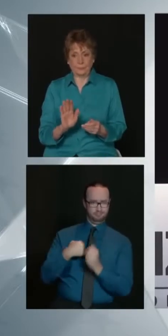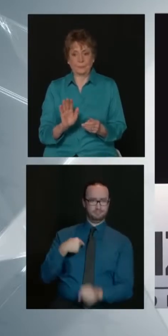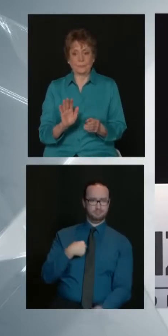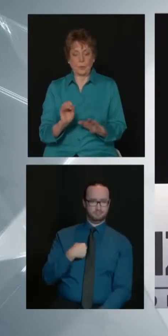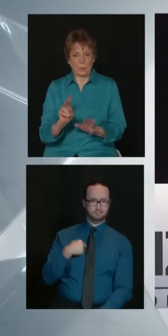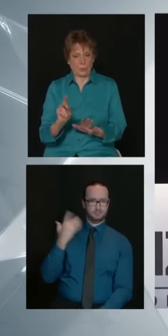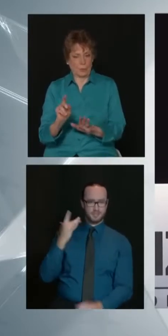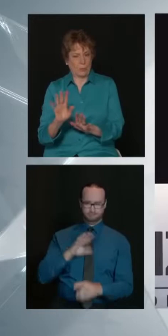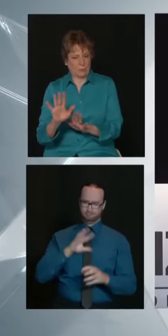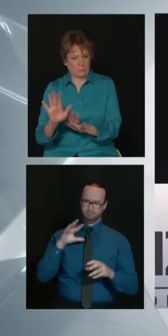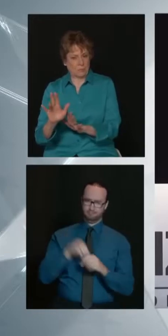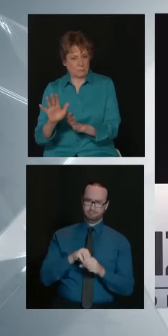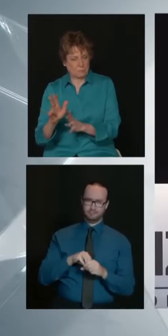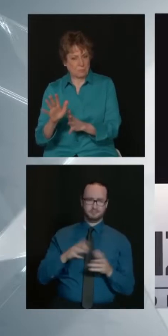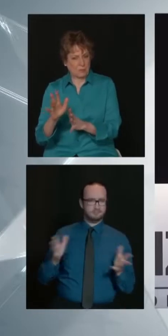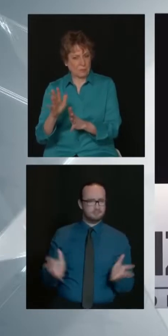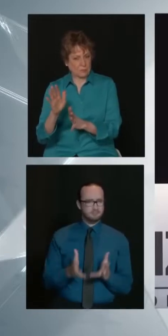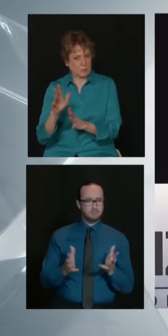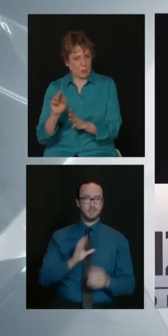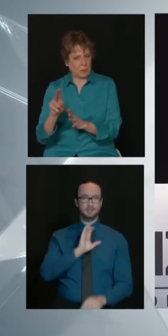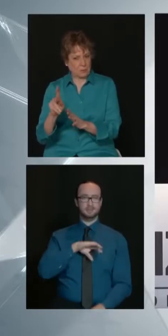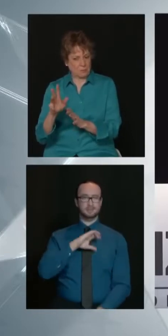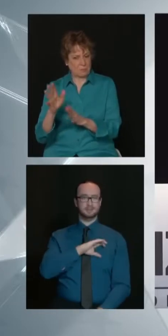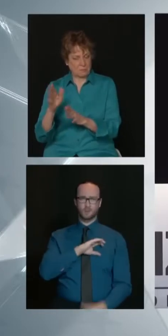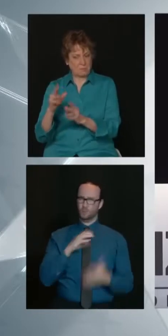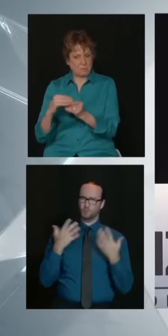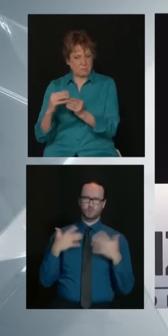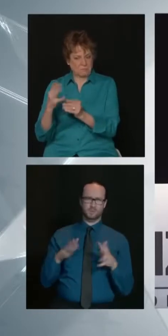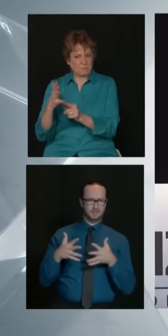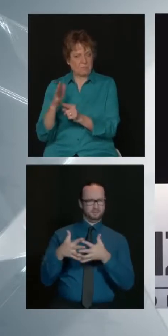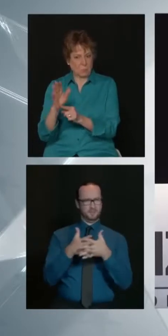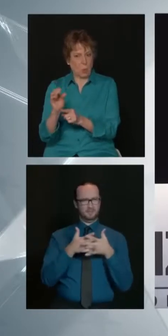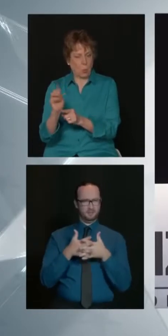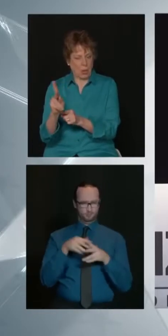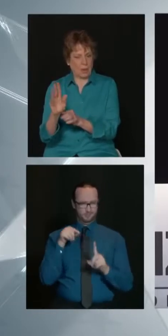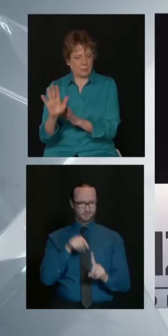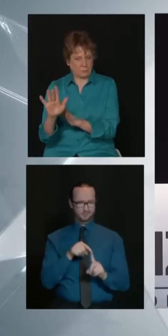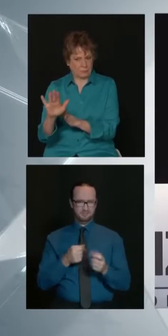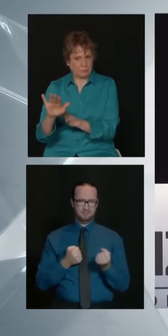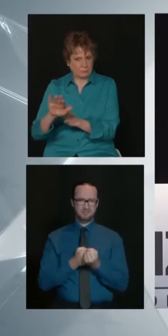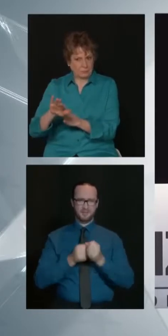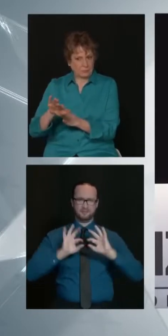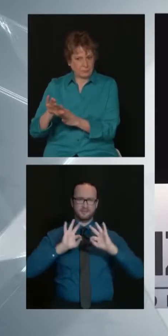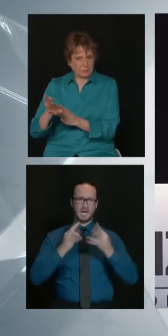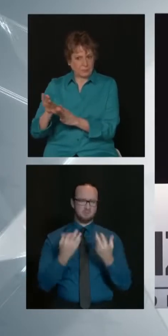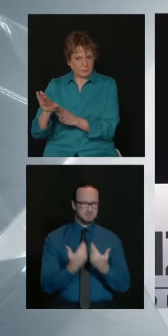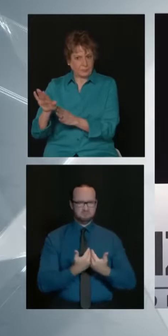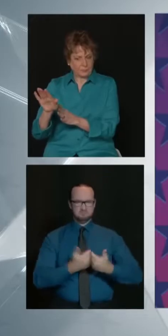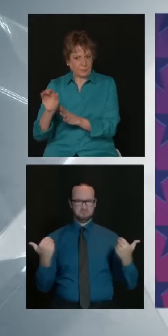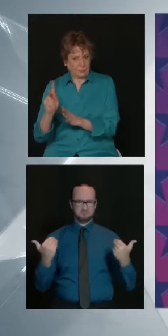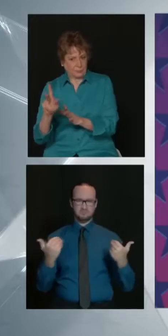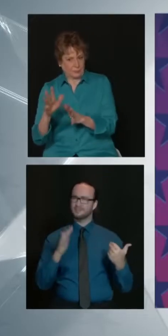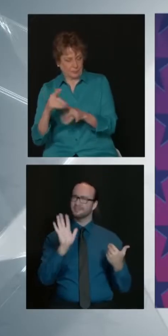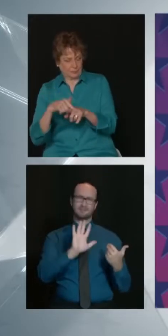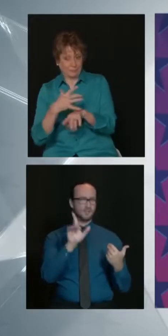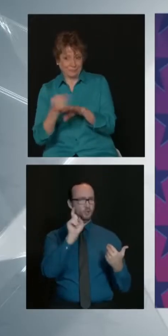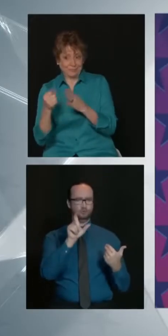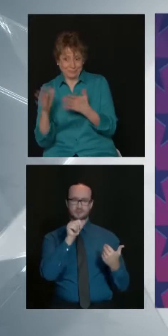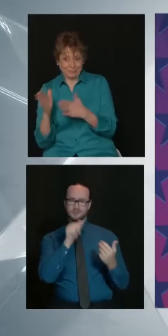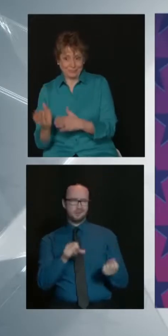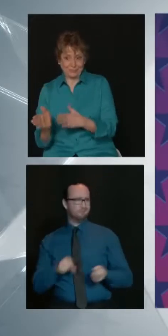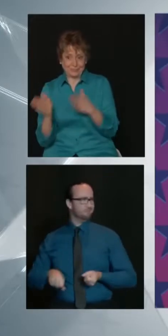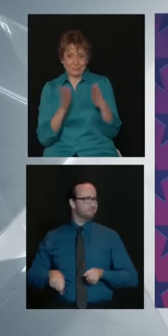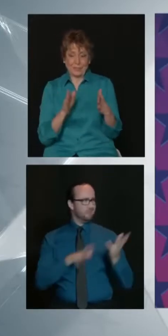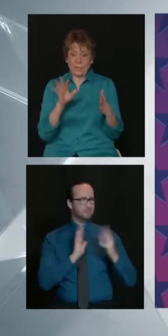tear families apart here and working and are law-abiding. We should not be deporting them. That is time. 90 seconds, Mark